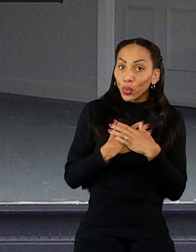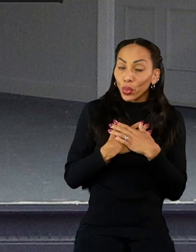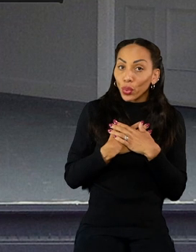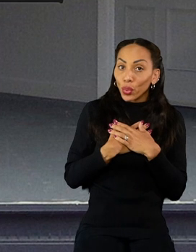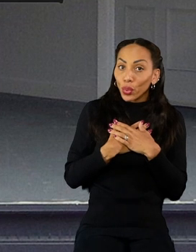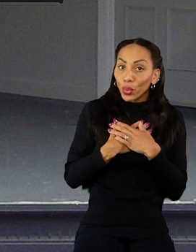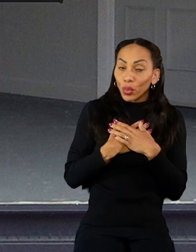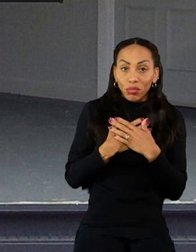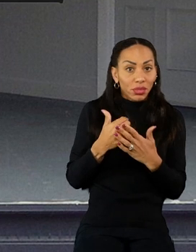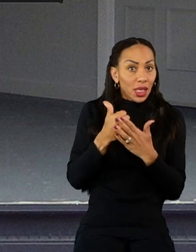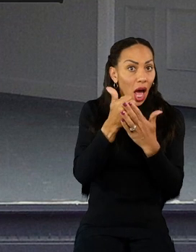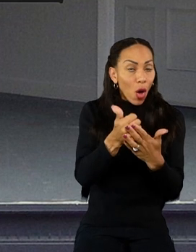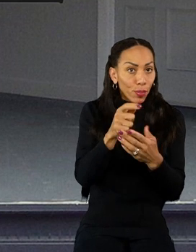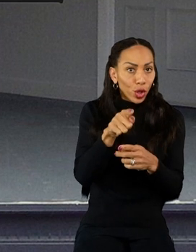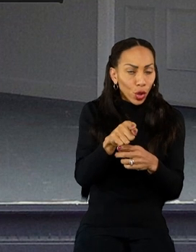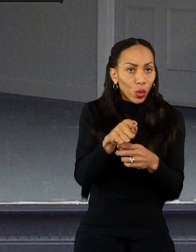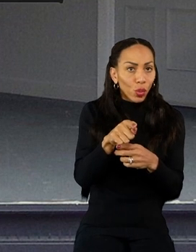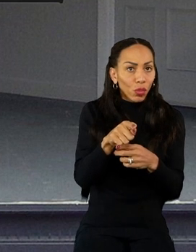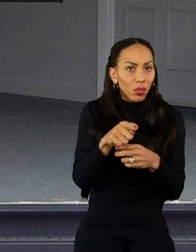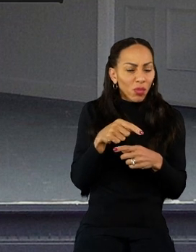mean, I would be happy